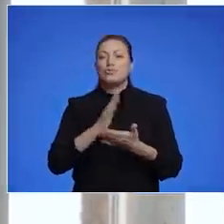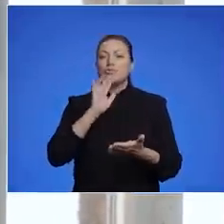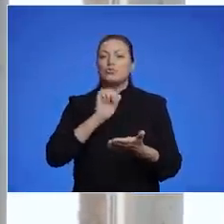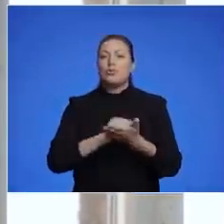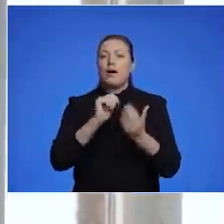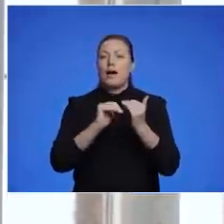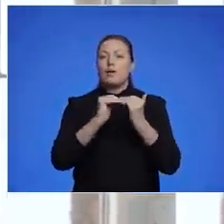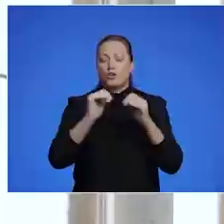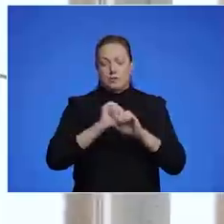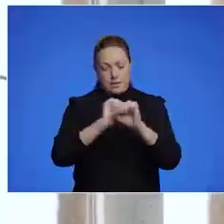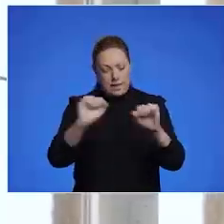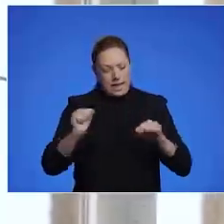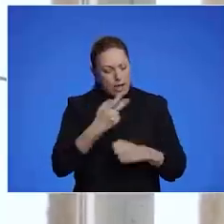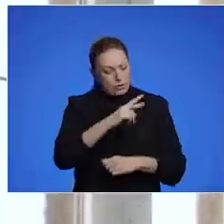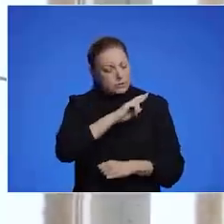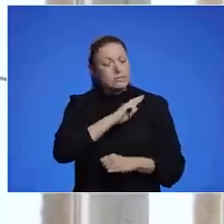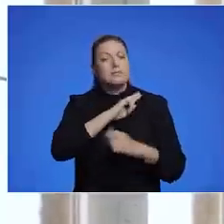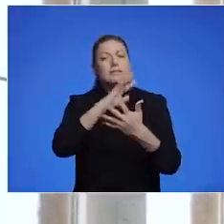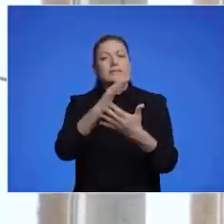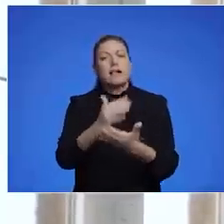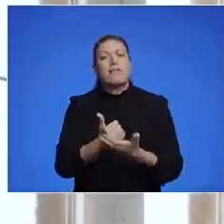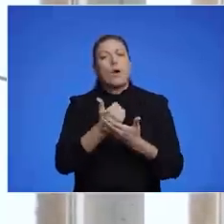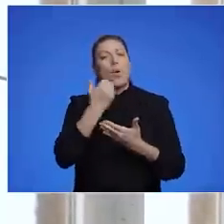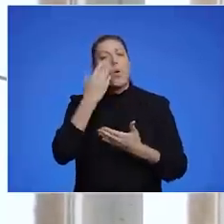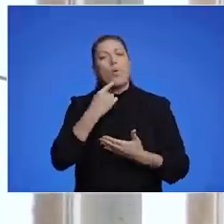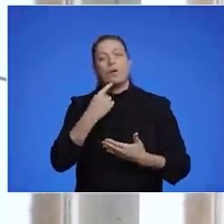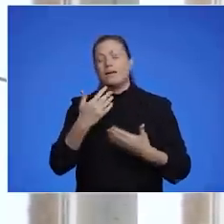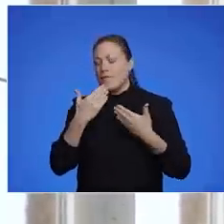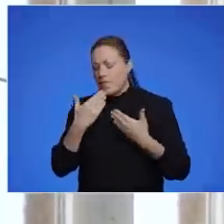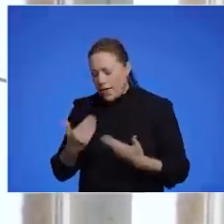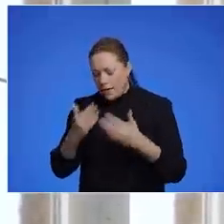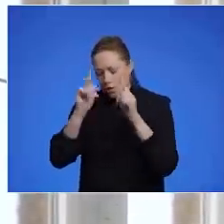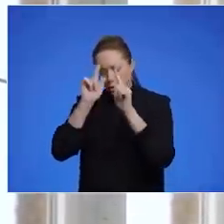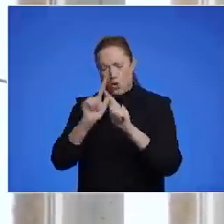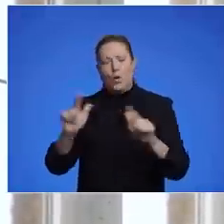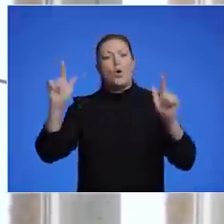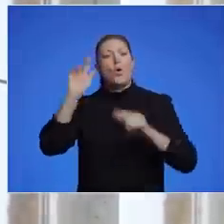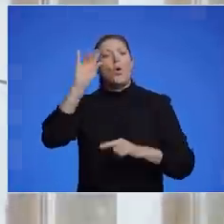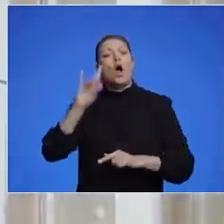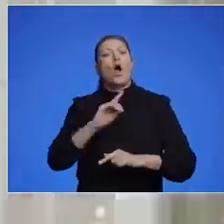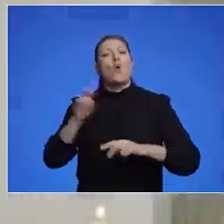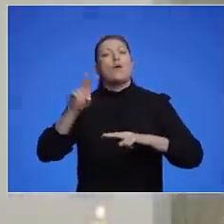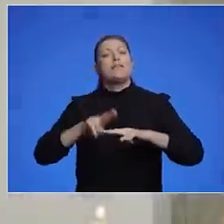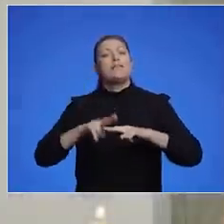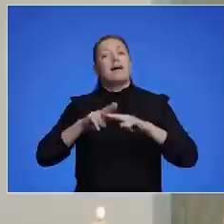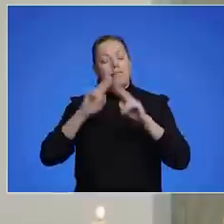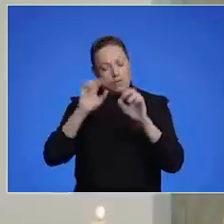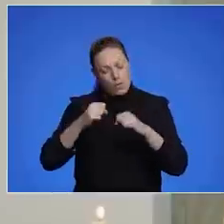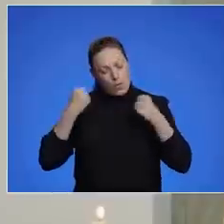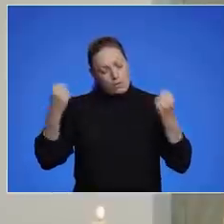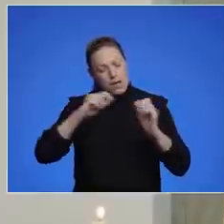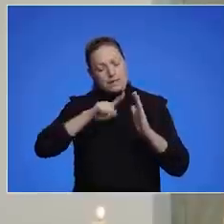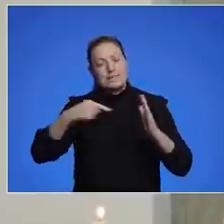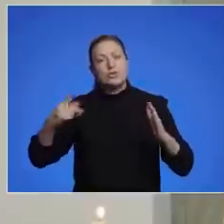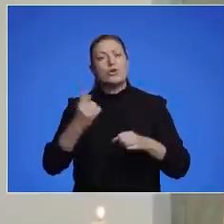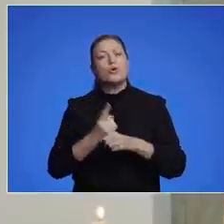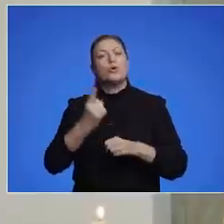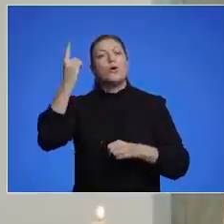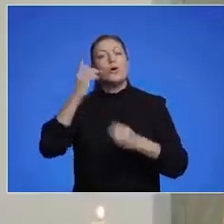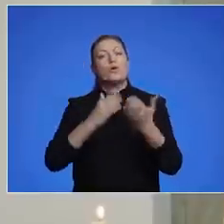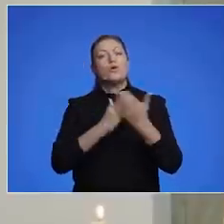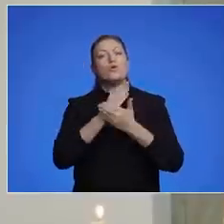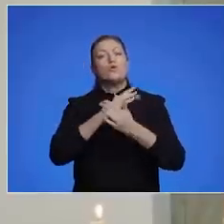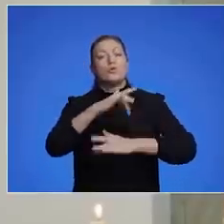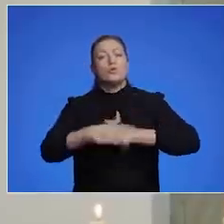It is truly right and just, our duty and our salvation, always and everywhere to give you thanks, Lord, Holy Father, Almighty and Eternal